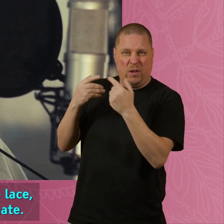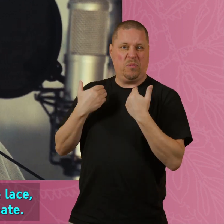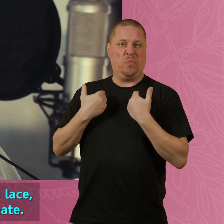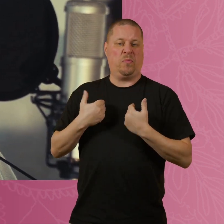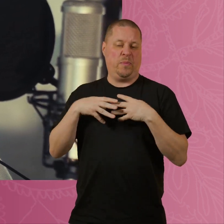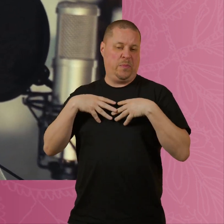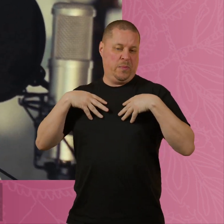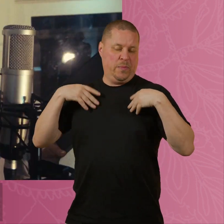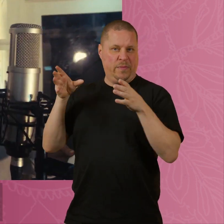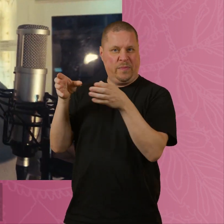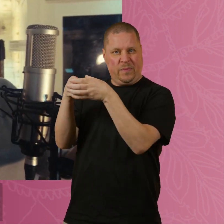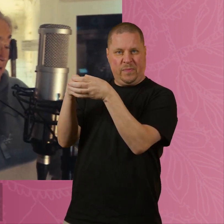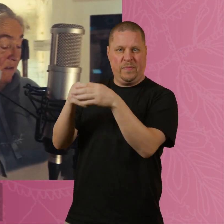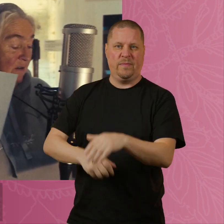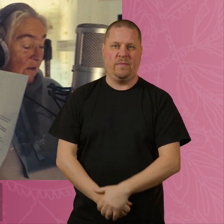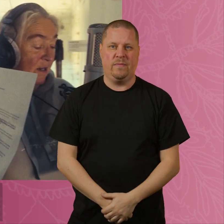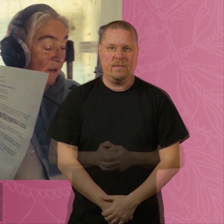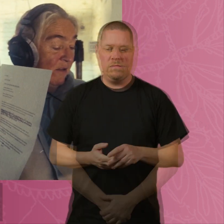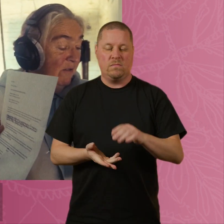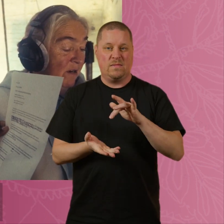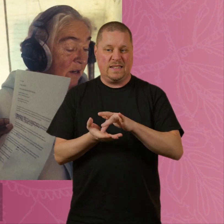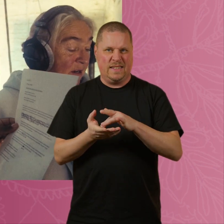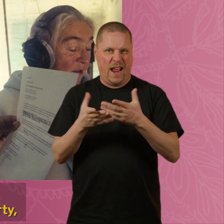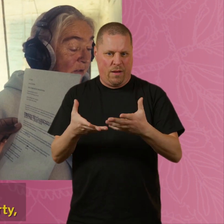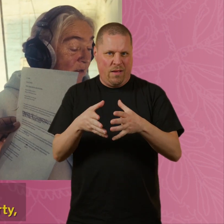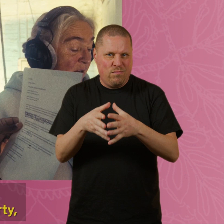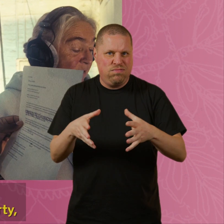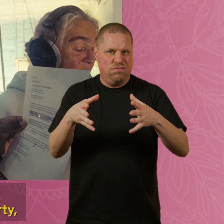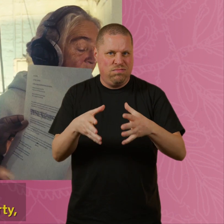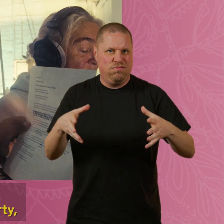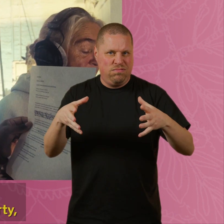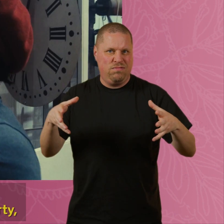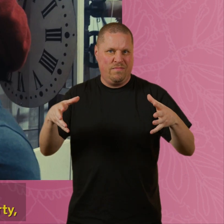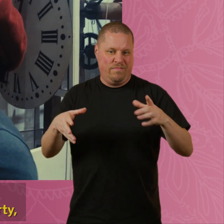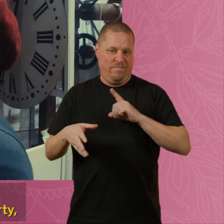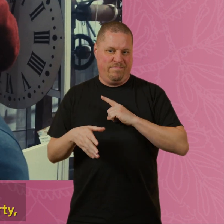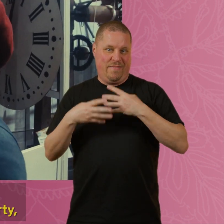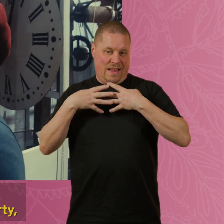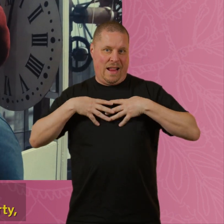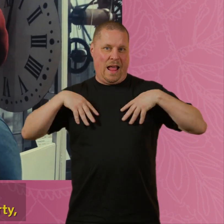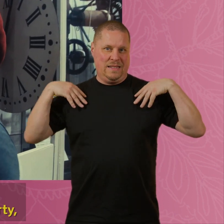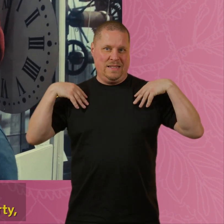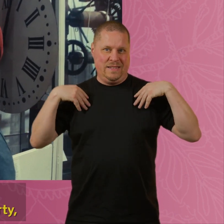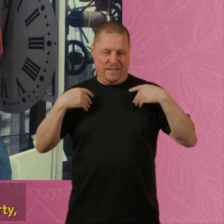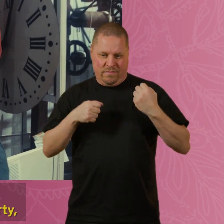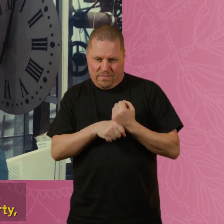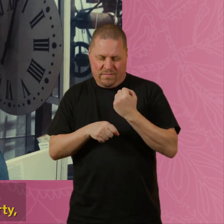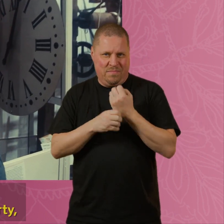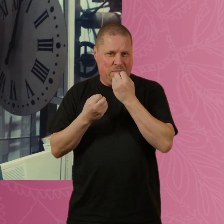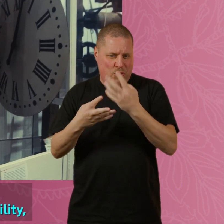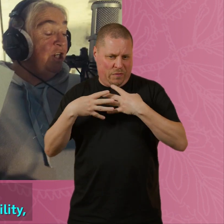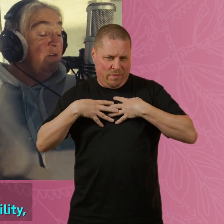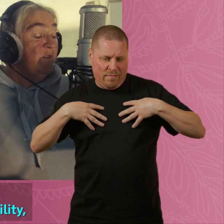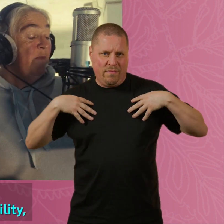helped create. These delicate threads of Nottingham history helped to build prosperity, creating beauty from